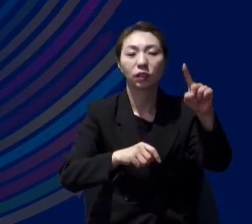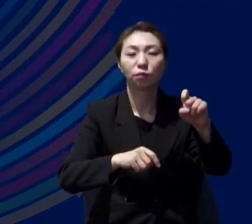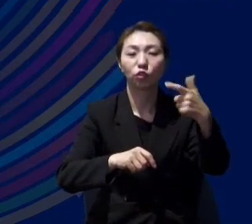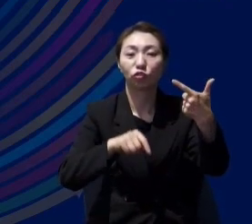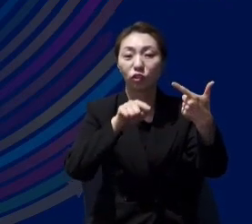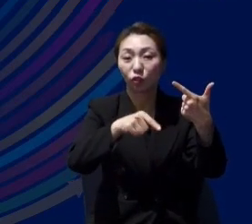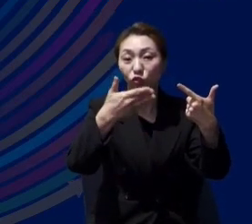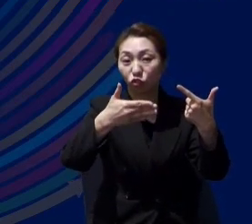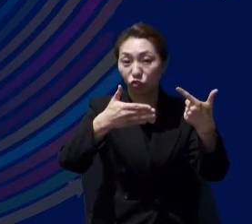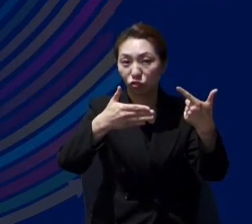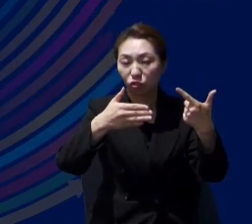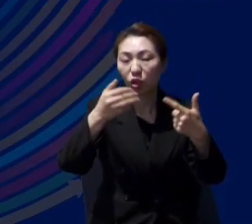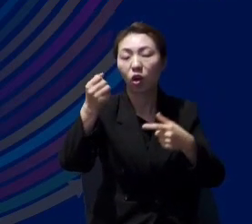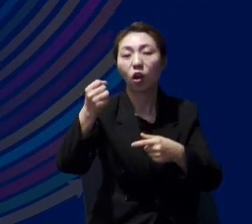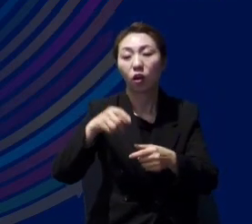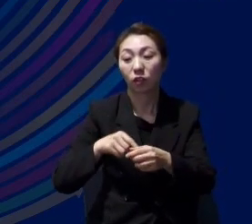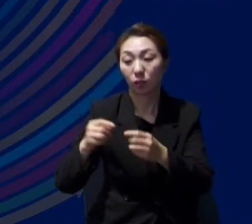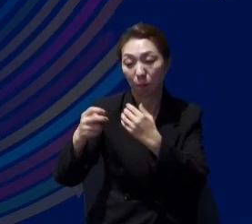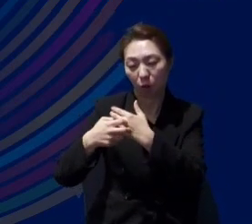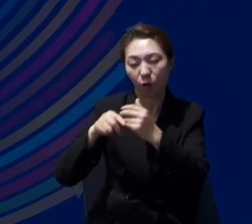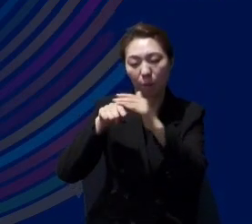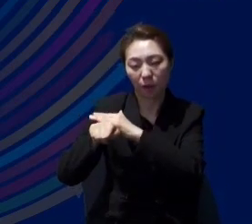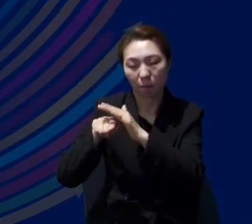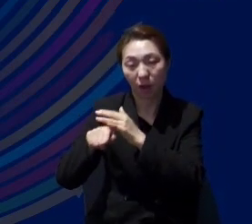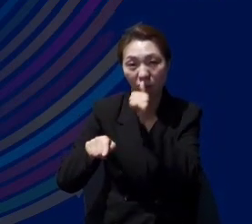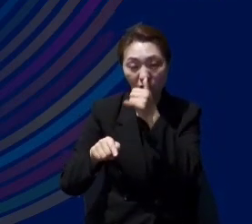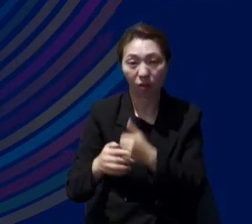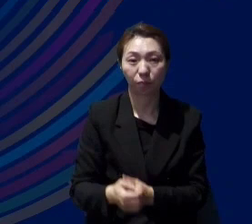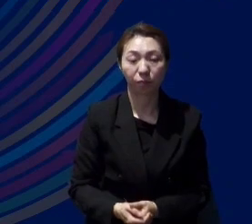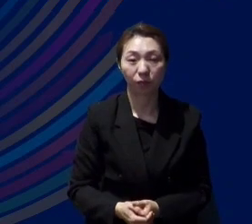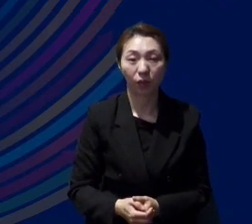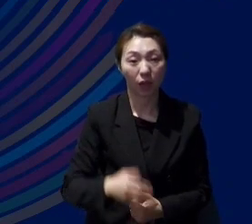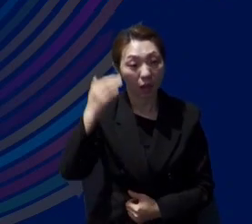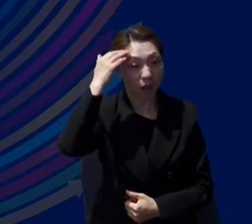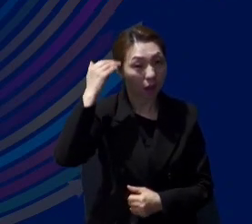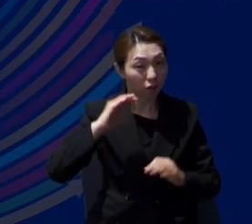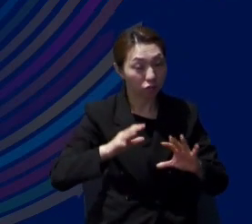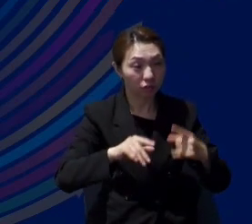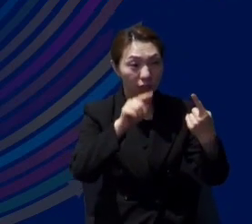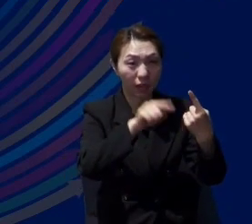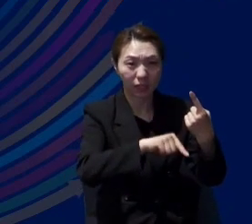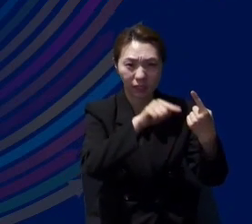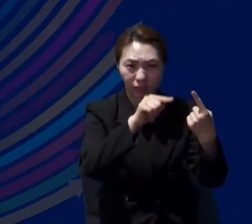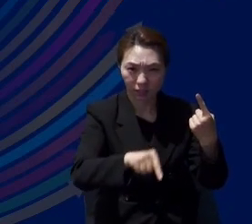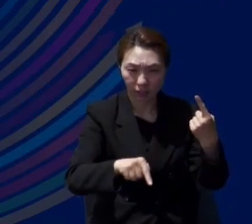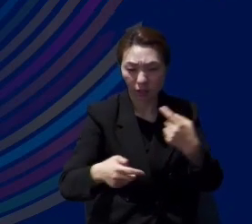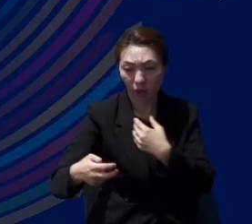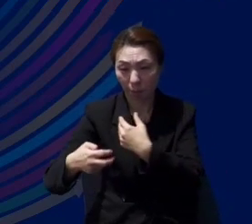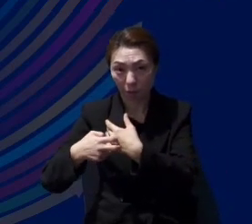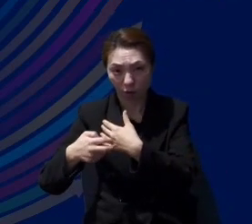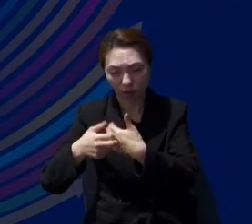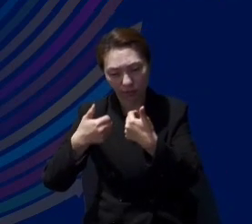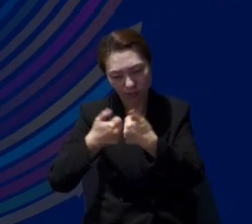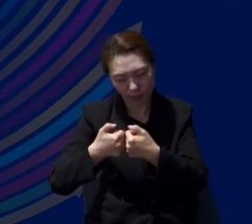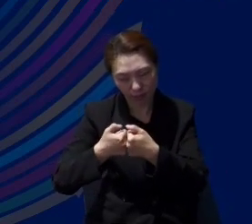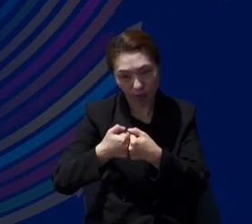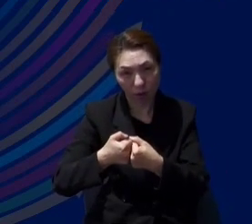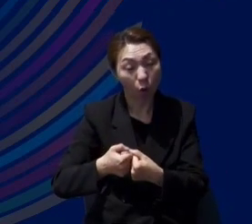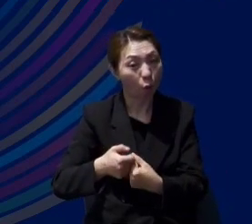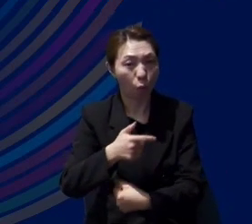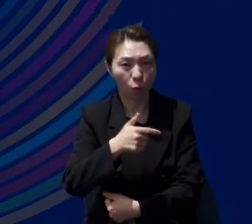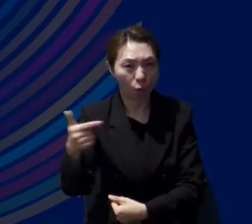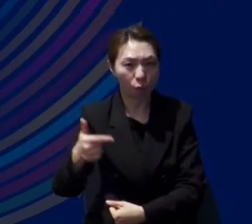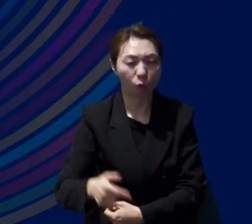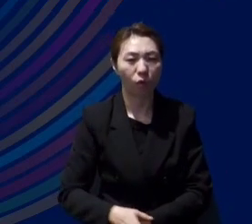for average number of in-person doctor consultation per person. The next is Japan, and